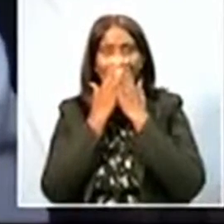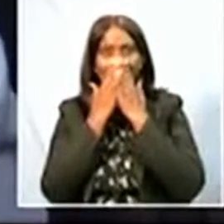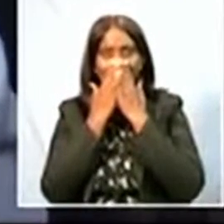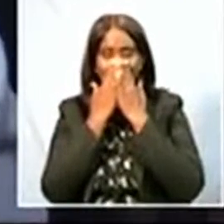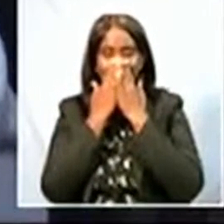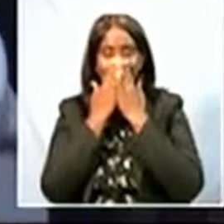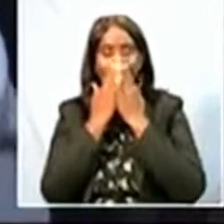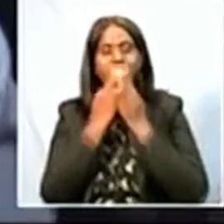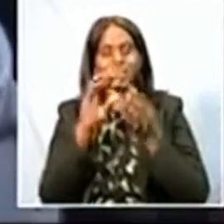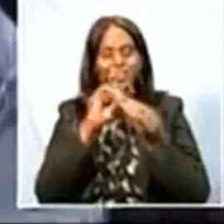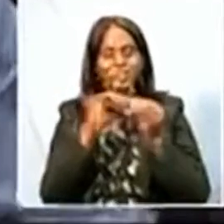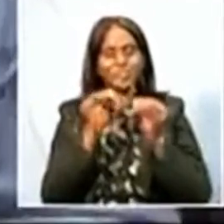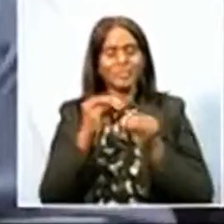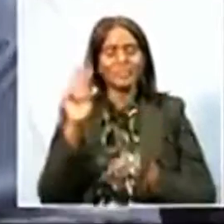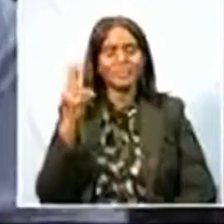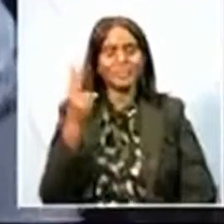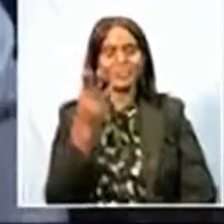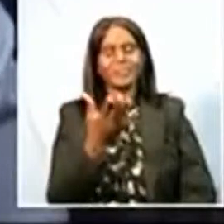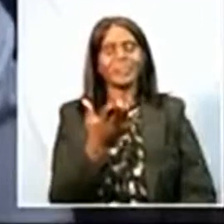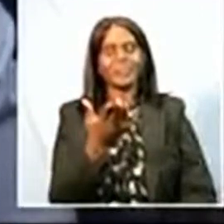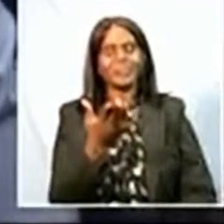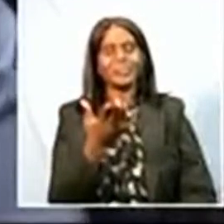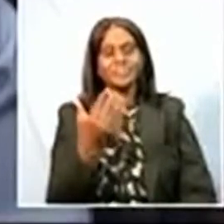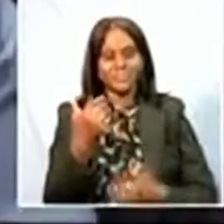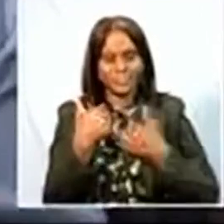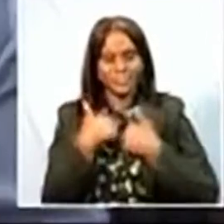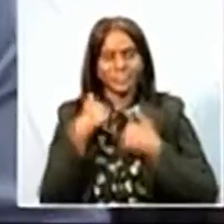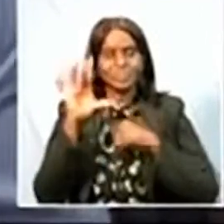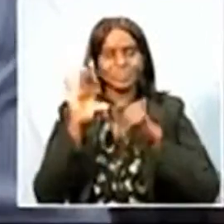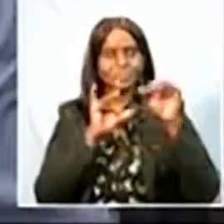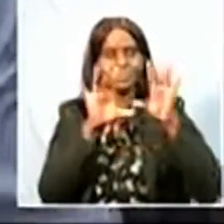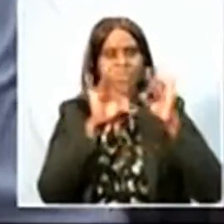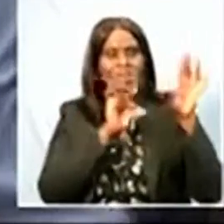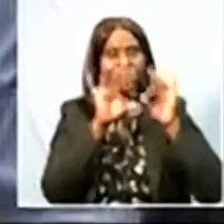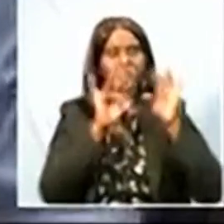Then number 2, I've sampled the Chair